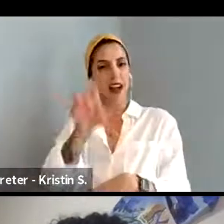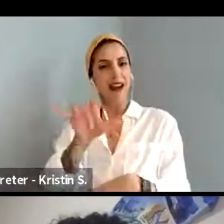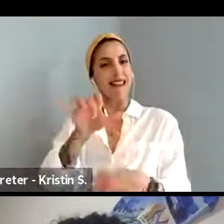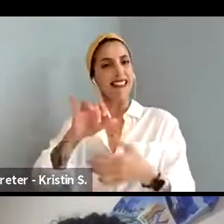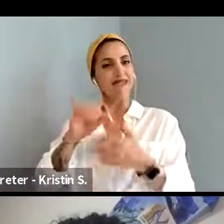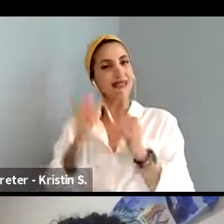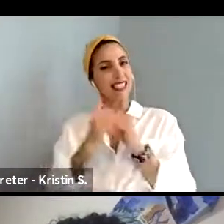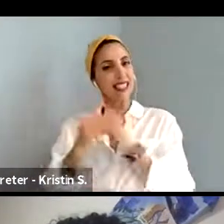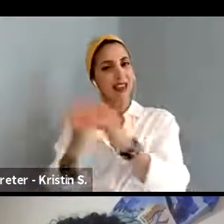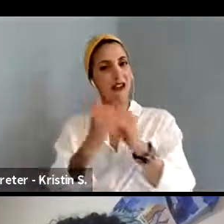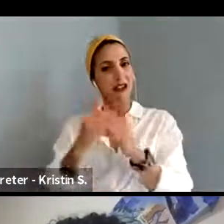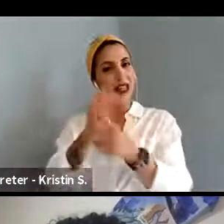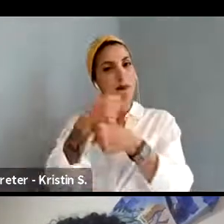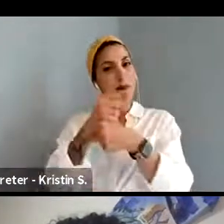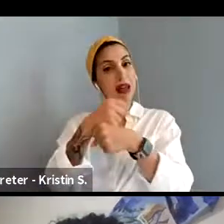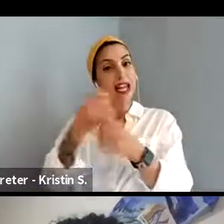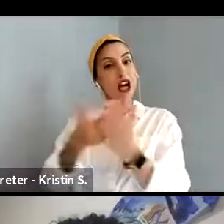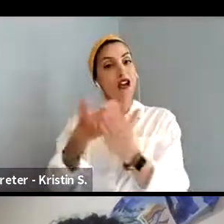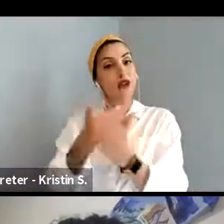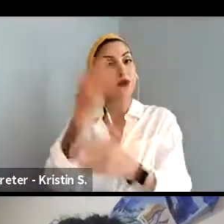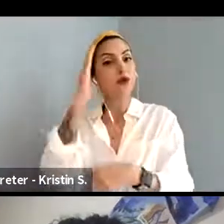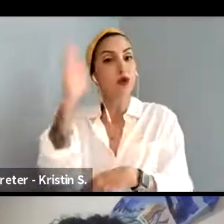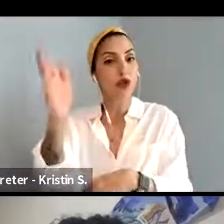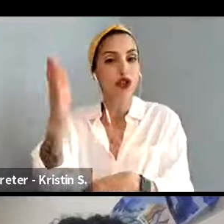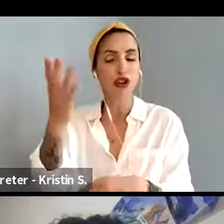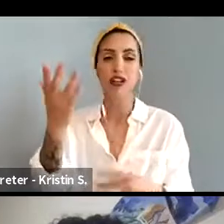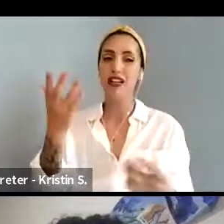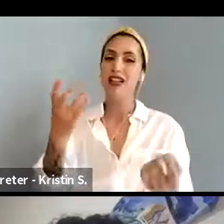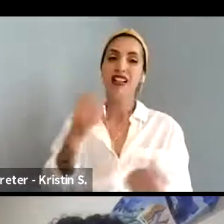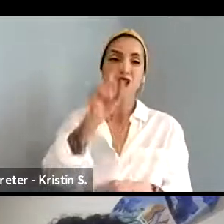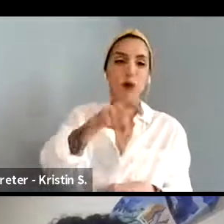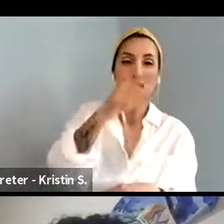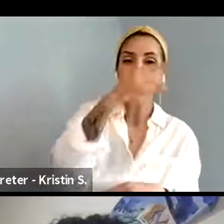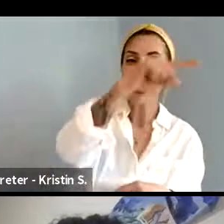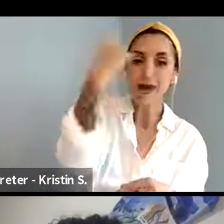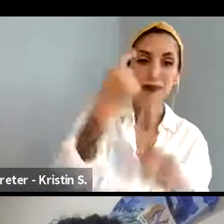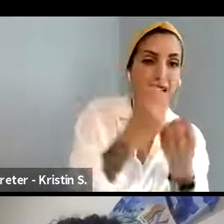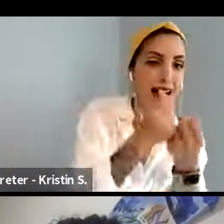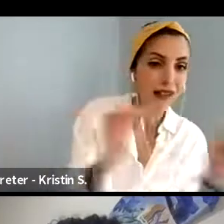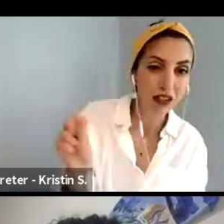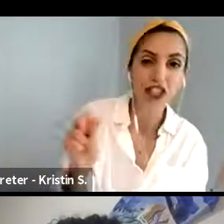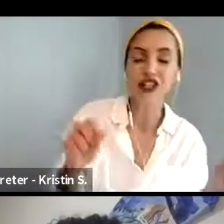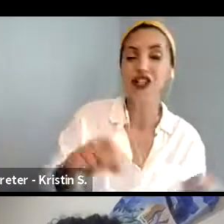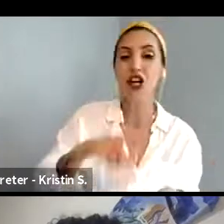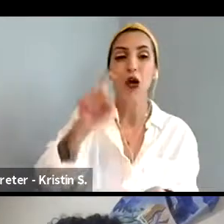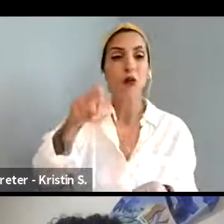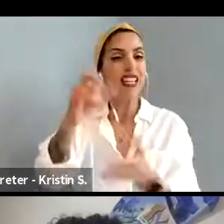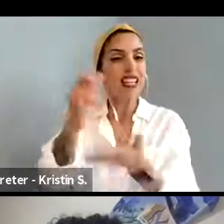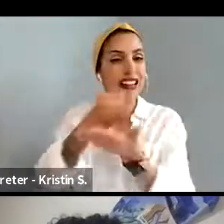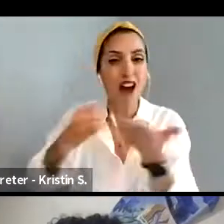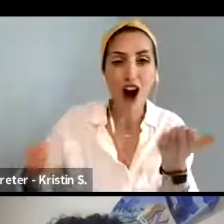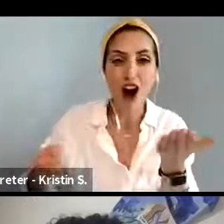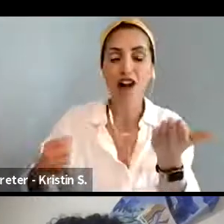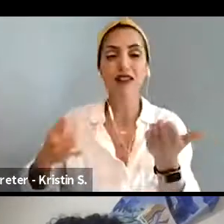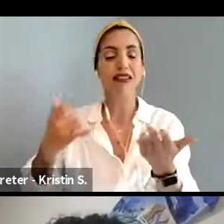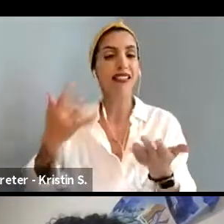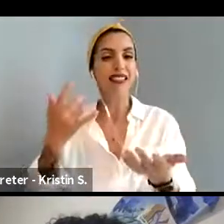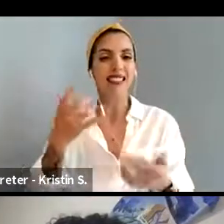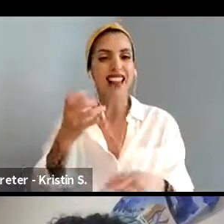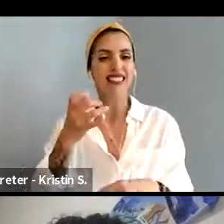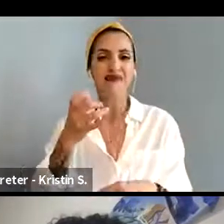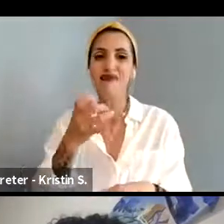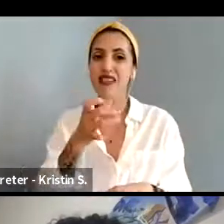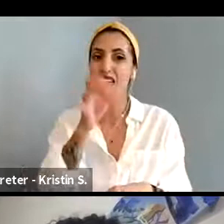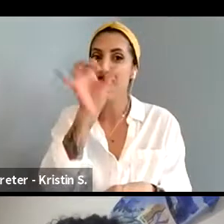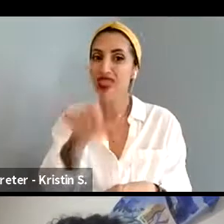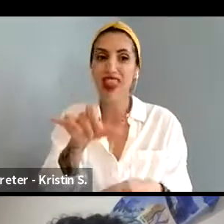because there is no liberation without Black liberation, and there is no Black liberation without art. That's always been the case.